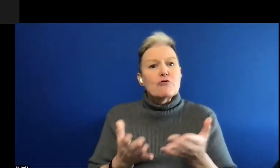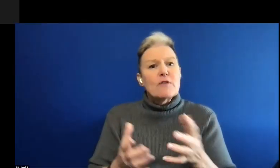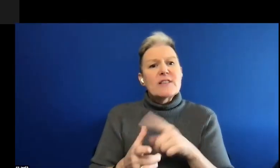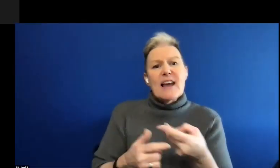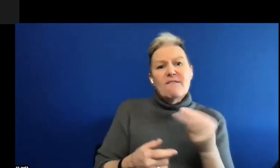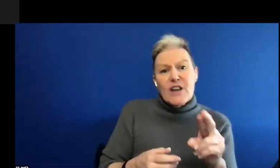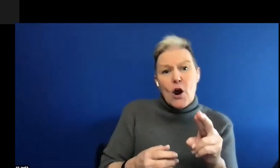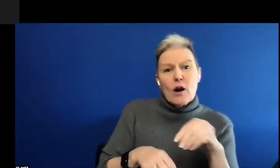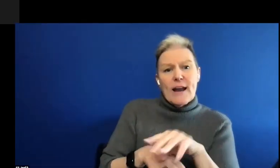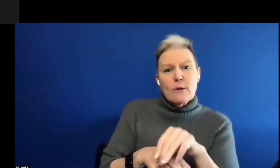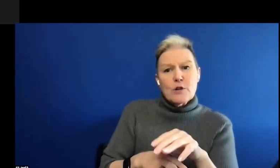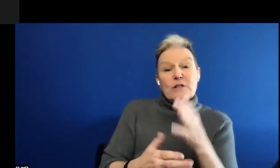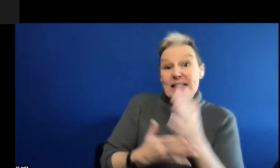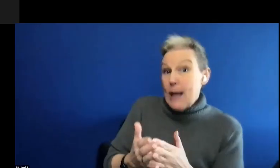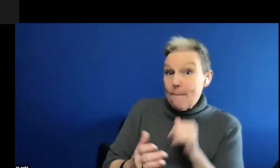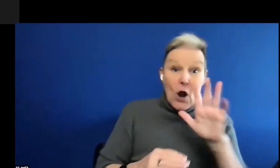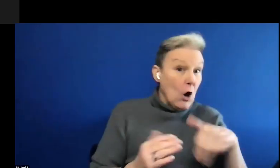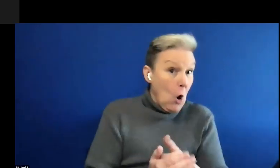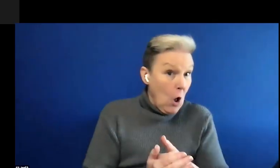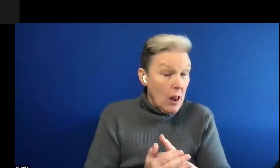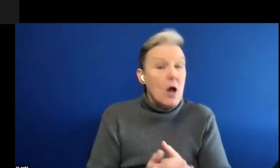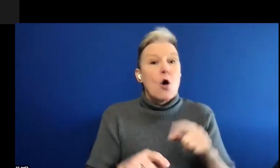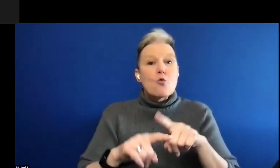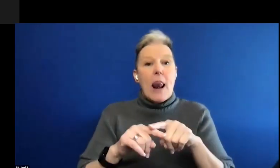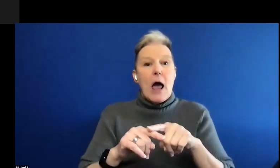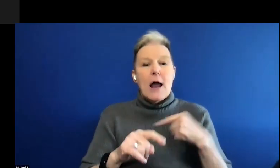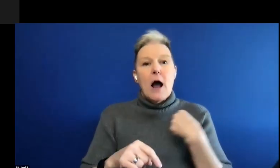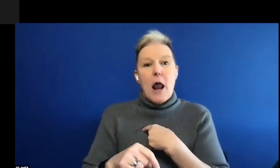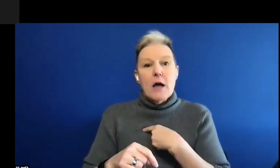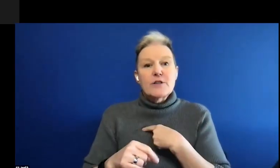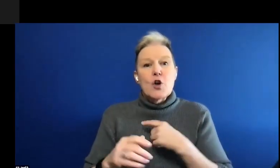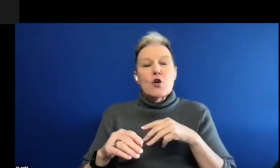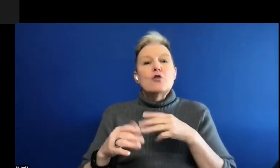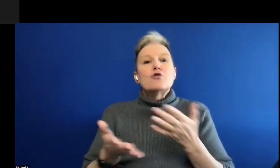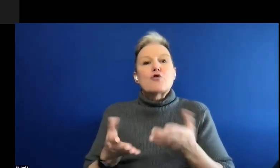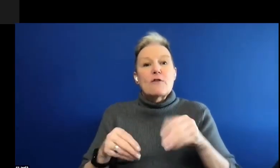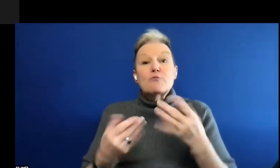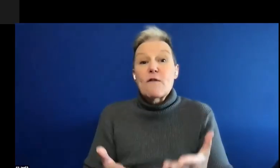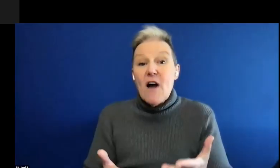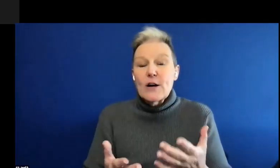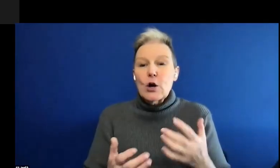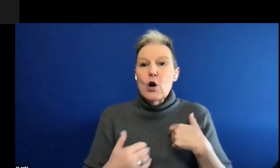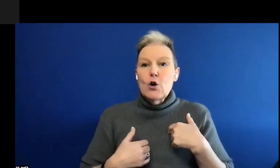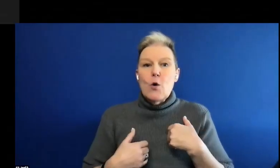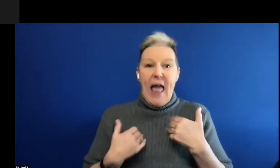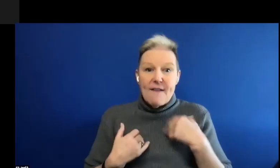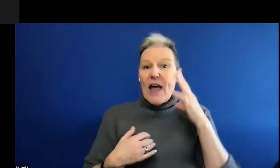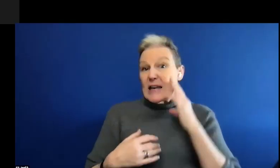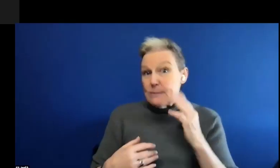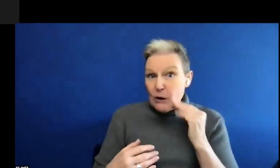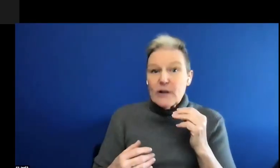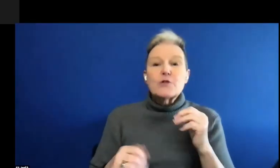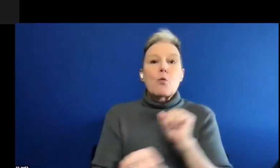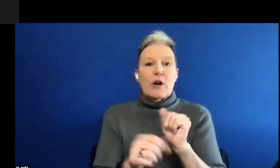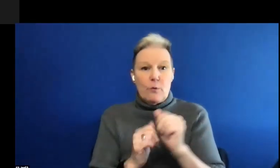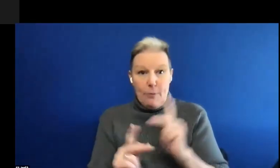VR counselors also, some, not all, rely on us service providers that have a wealth of experience working with individuals